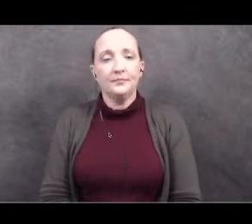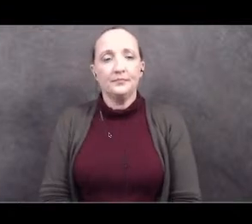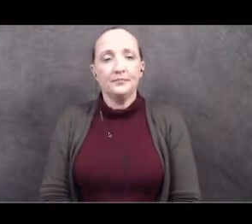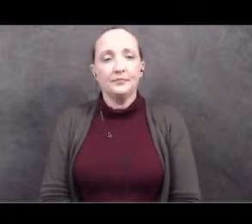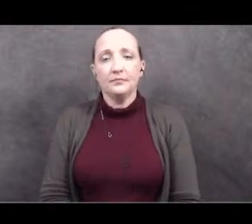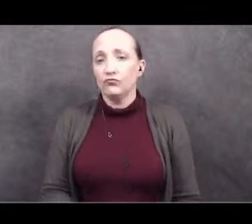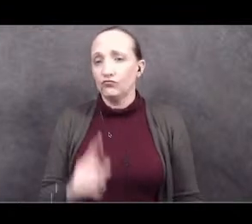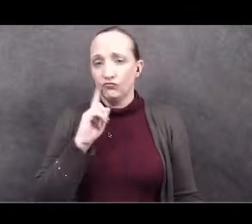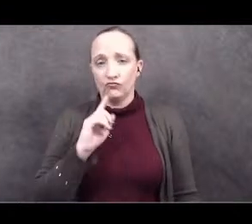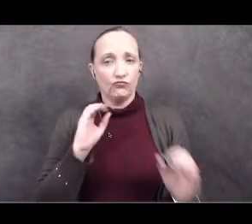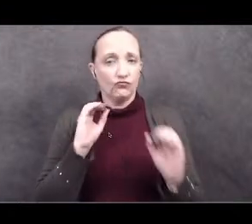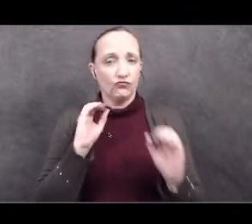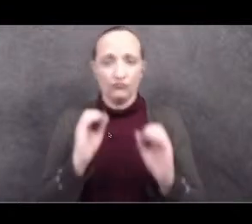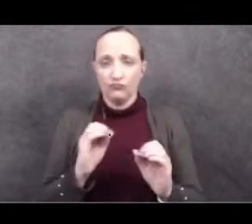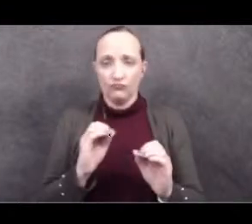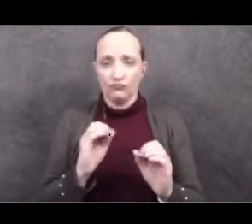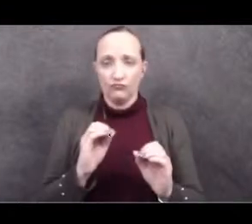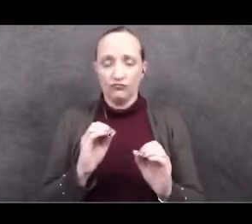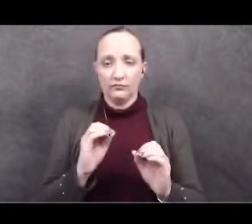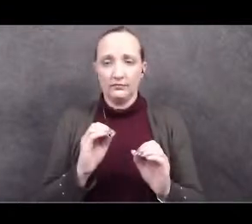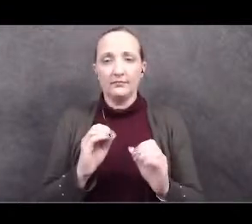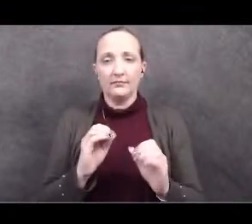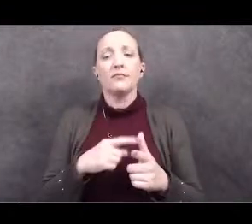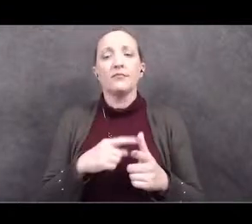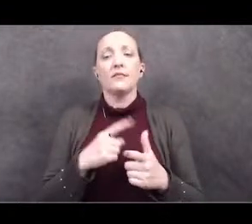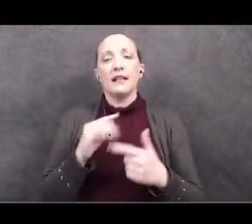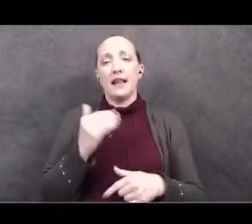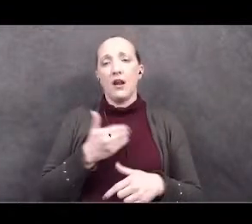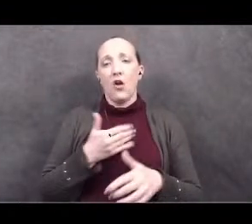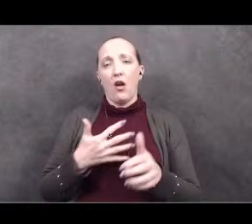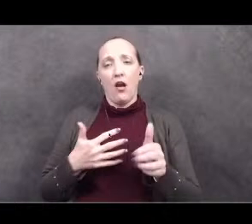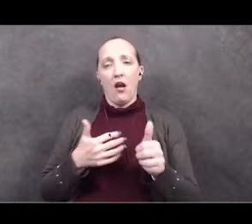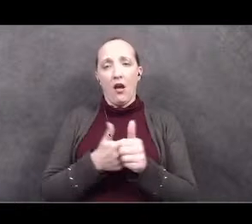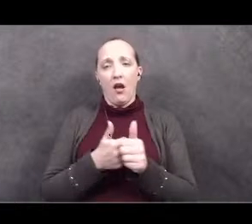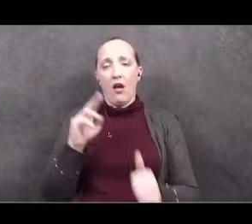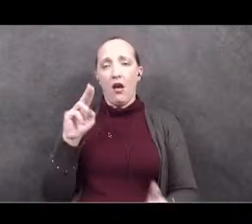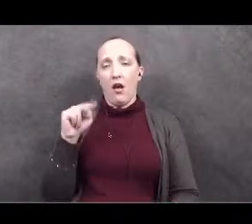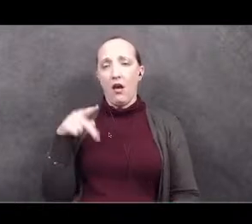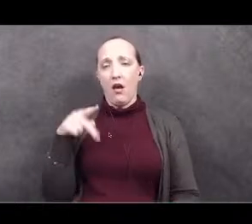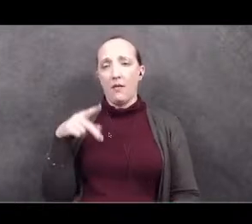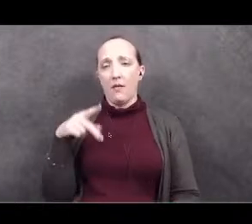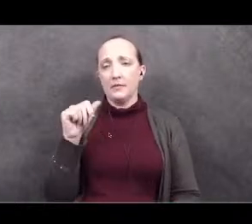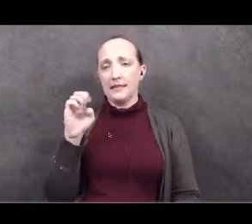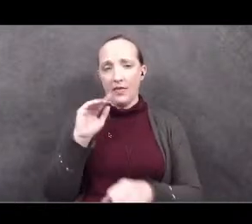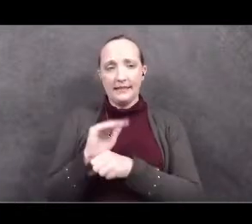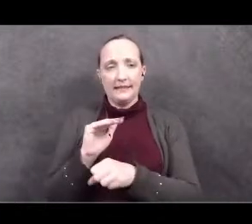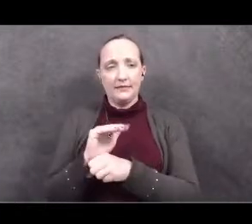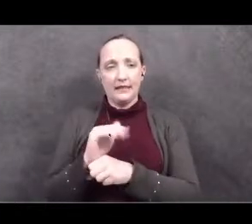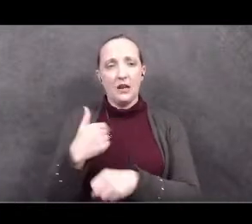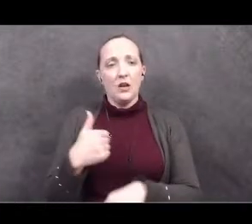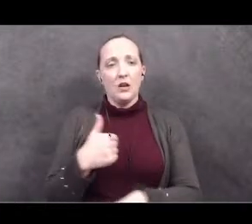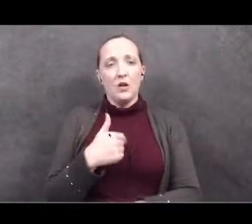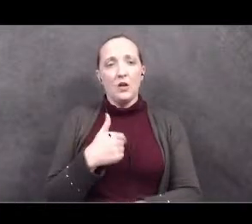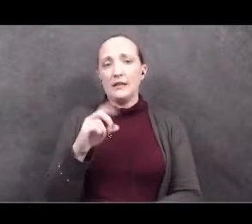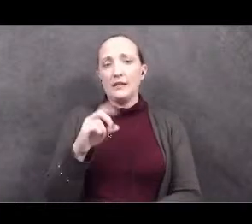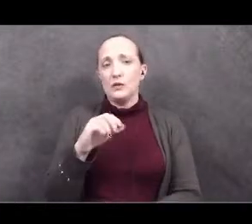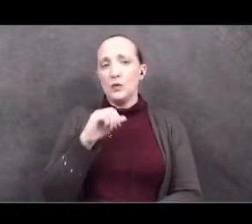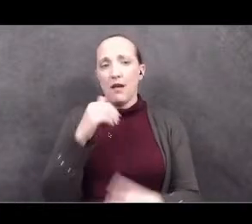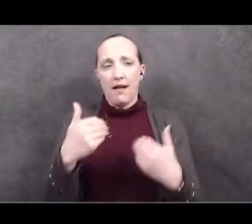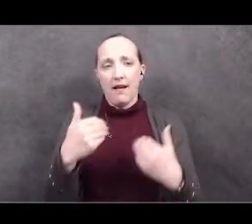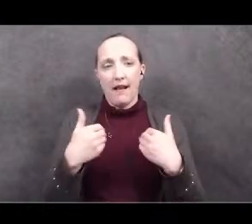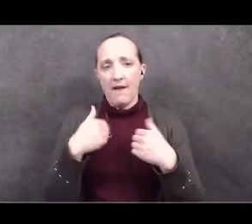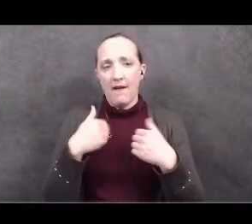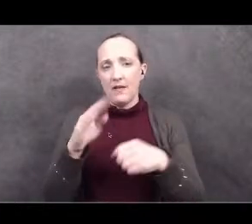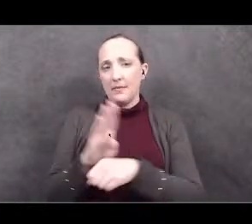hearing none we'll move to our updates we do not have a facilities update for this evening and we do not have a